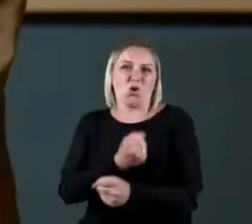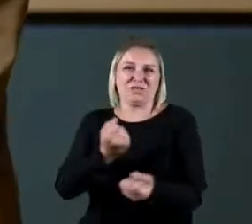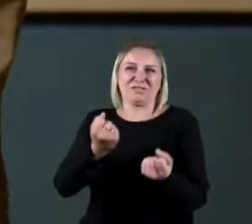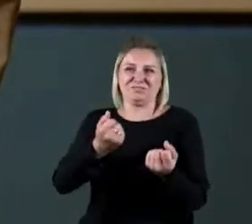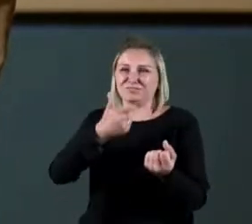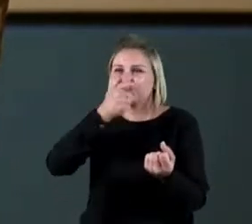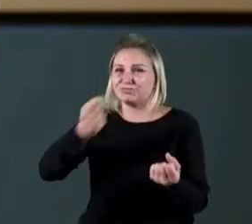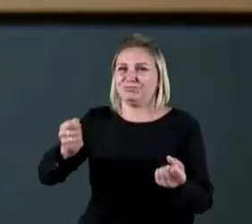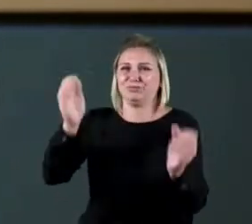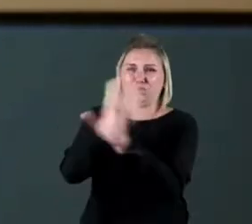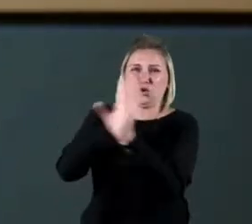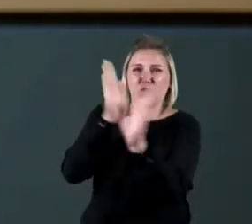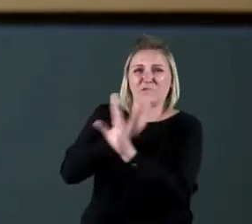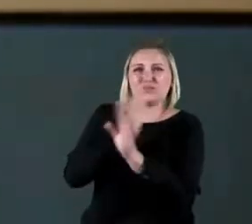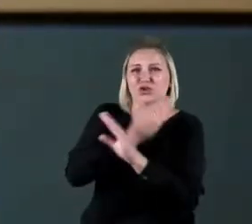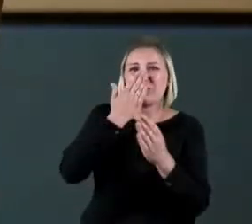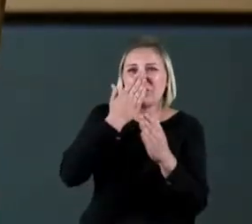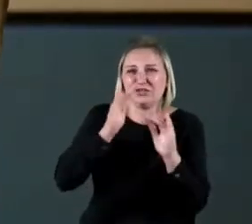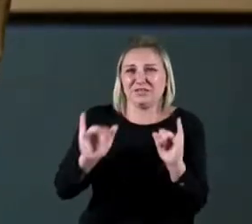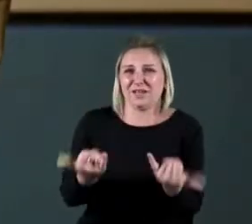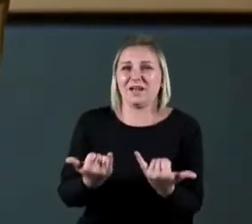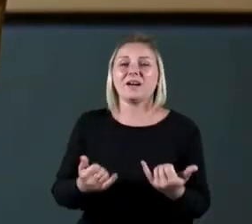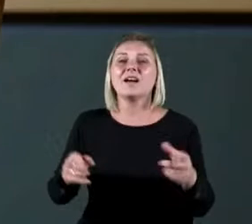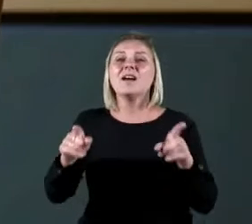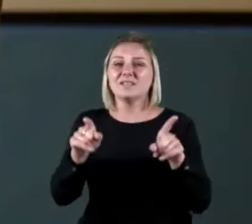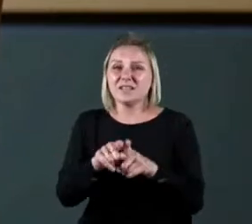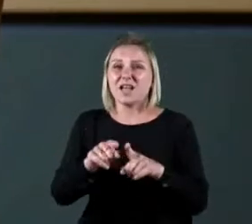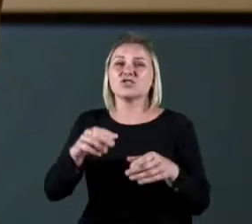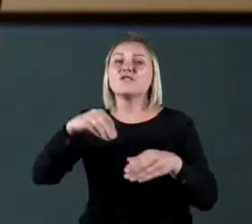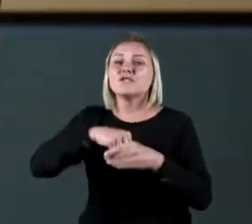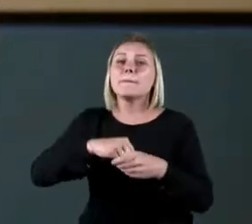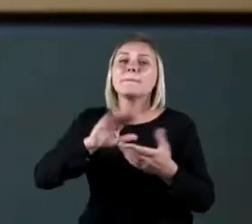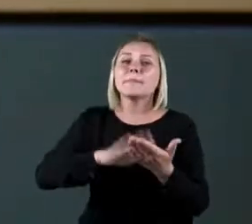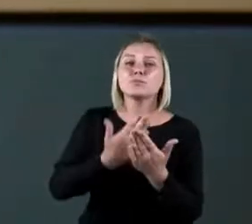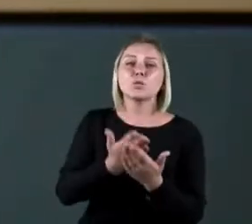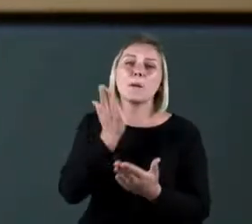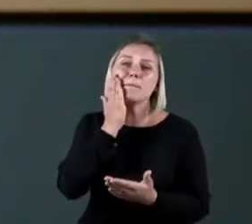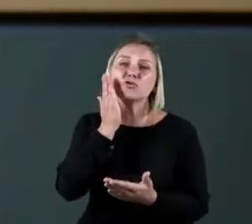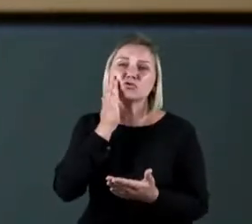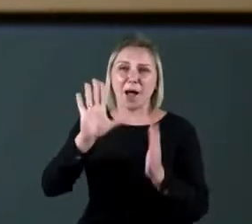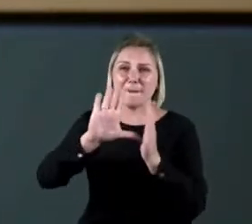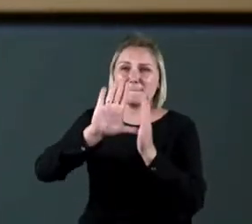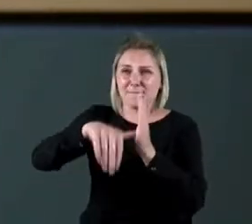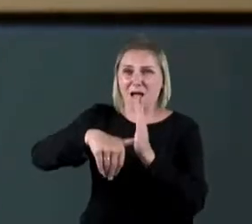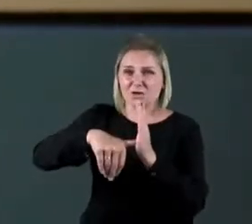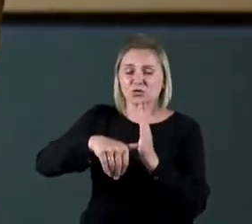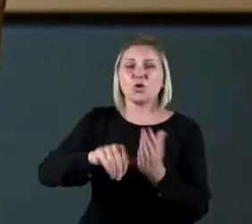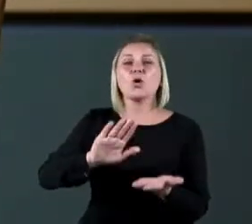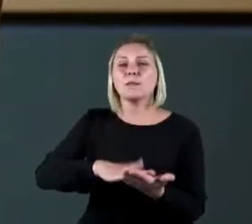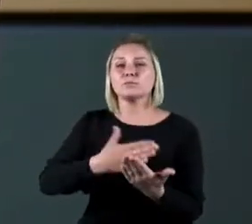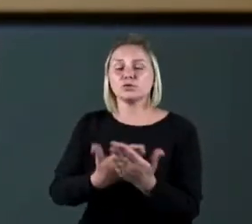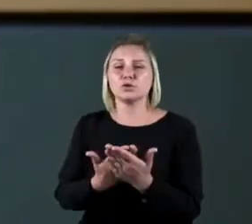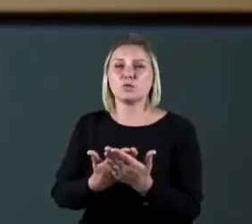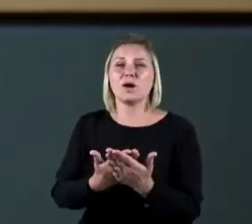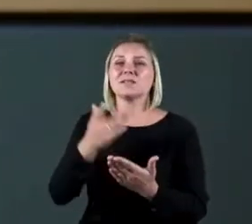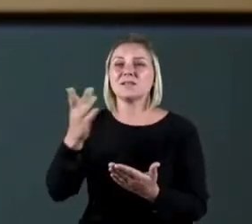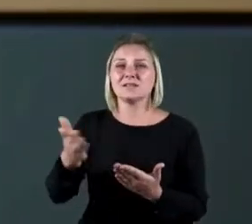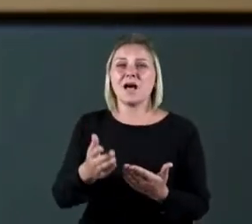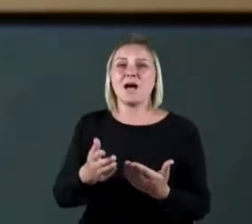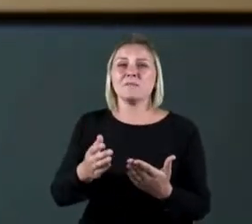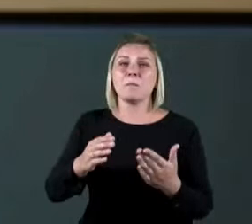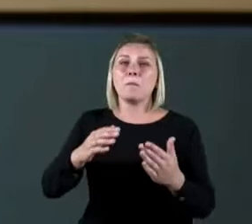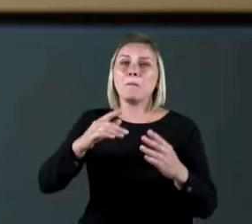has highlighted some of the fundamental issues for people living in the city, looking at extreme weather, having to wait for